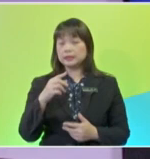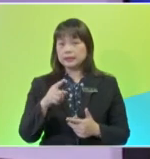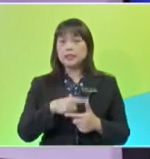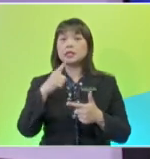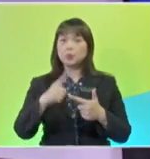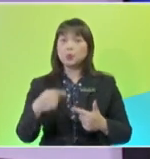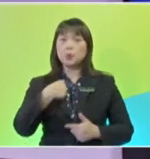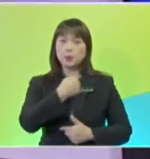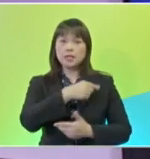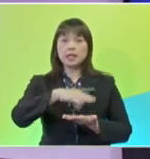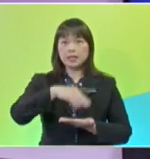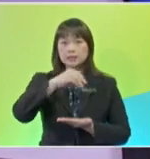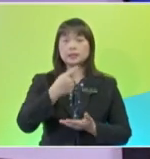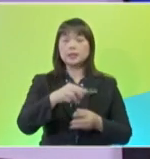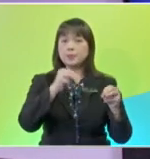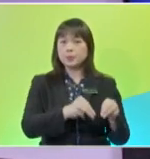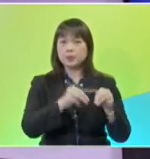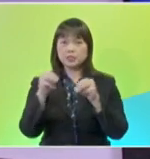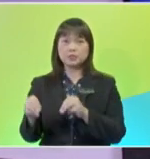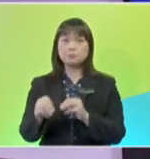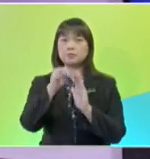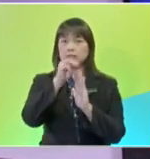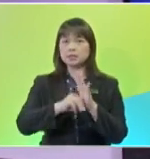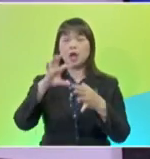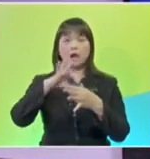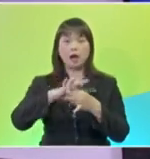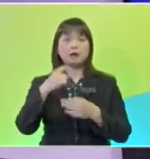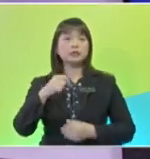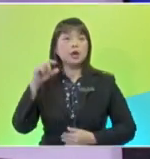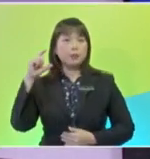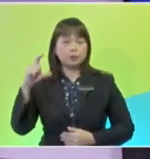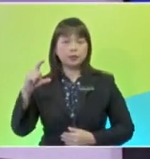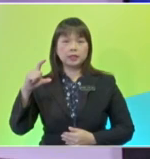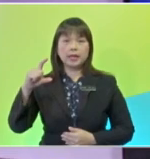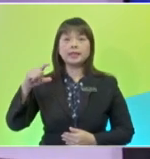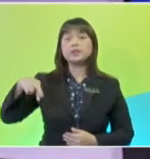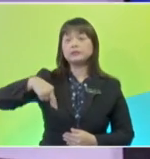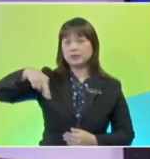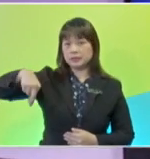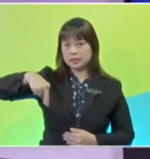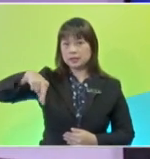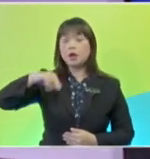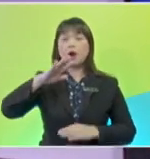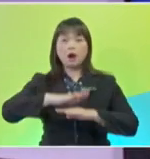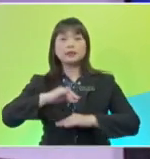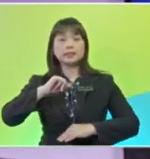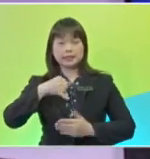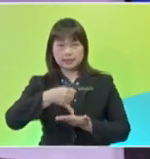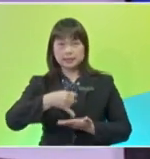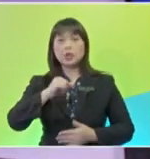is it rotates on its own axis, and it revolves around the earth as well.